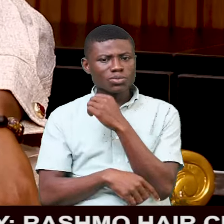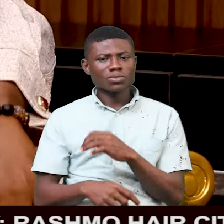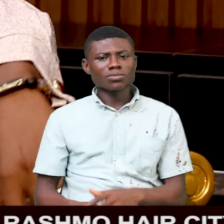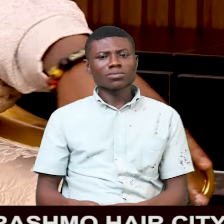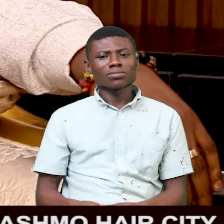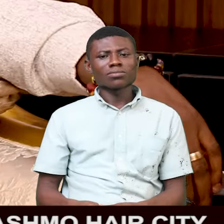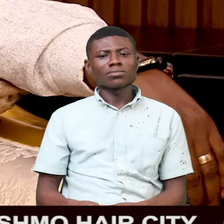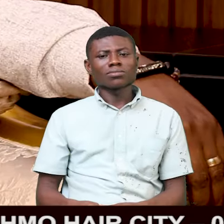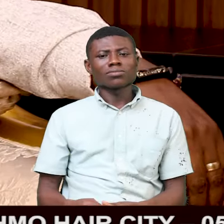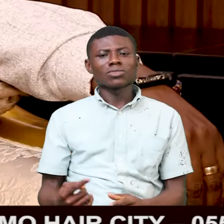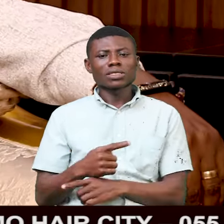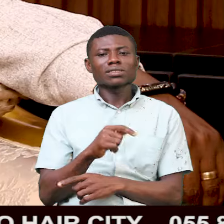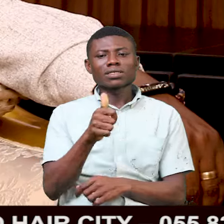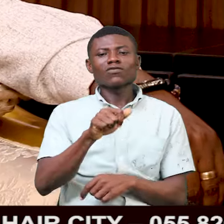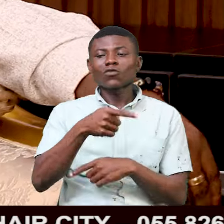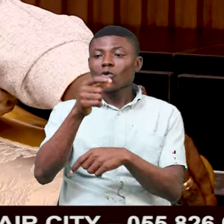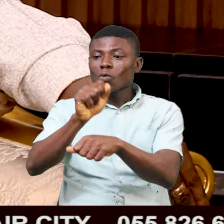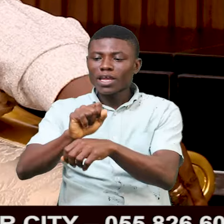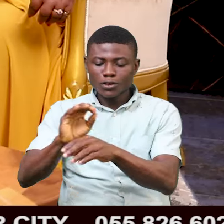Edano, wanguhe do me mono.